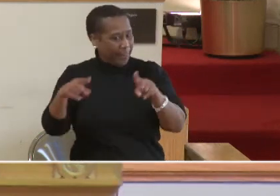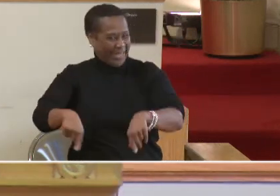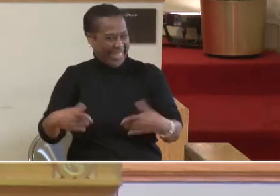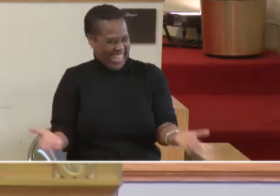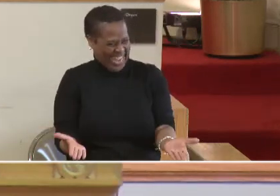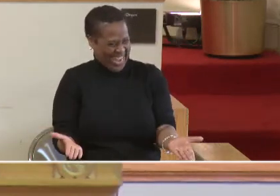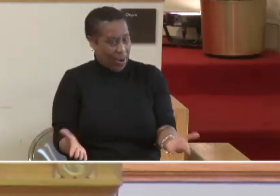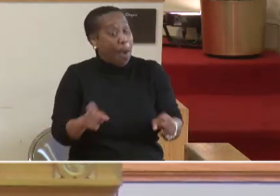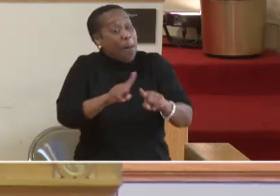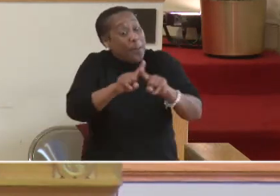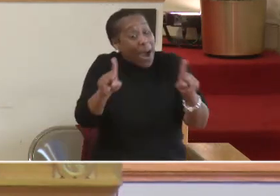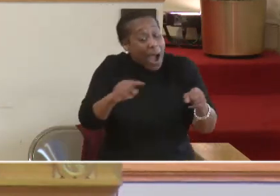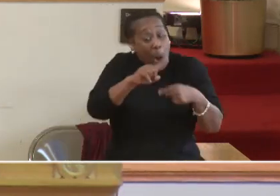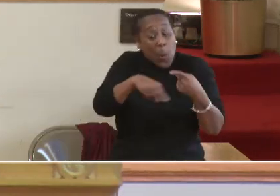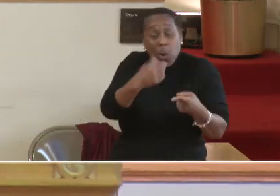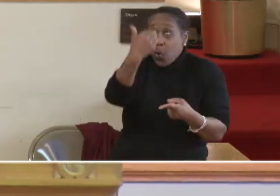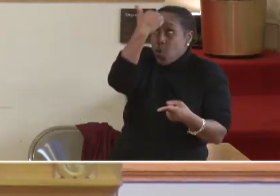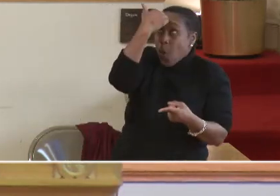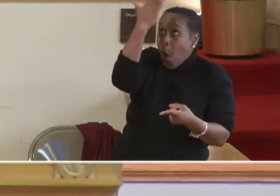But when you know the Lord,